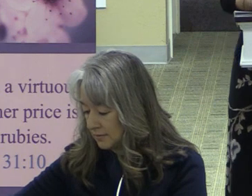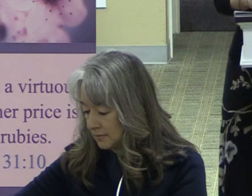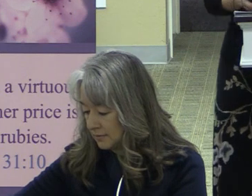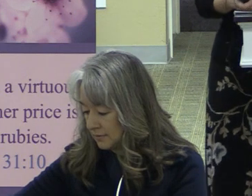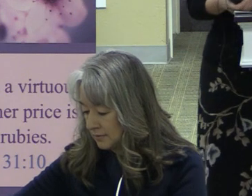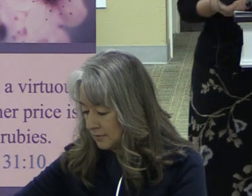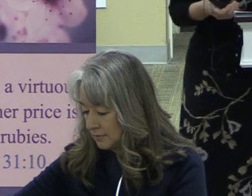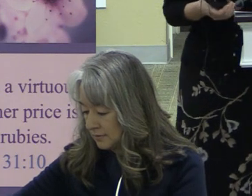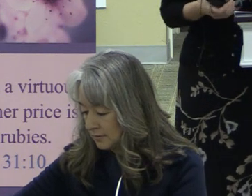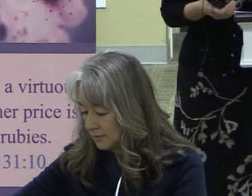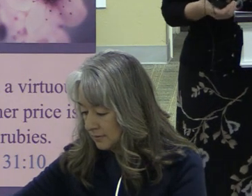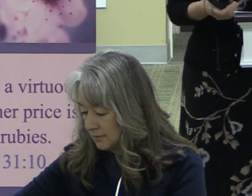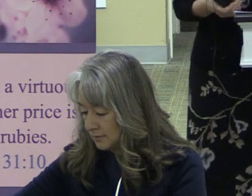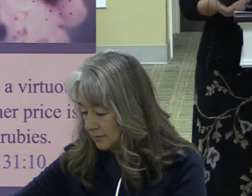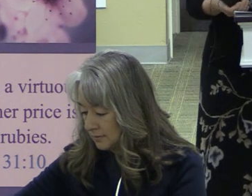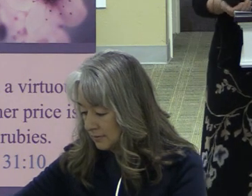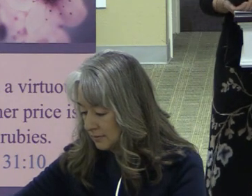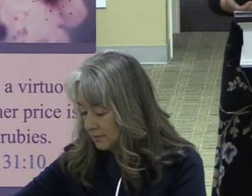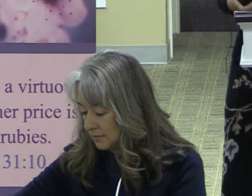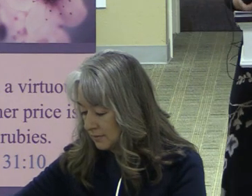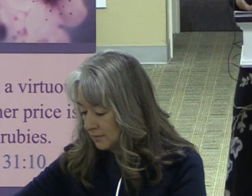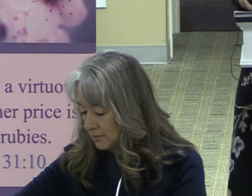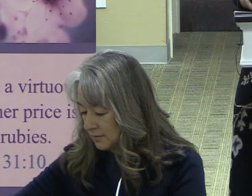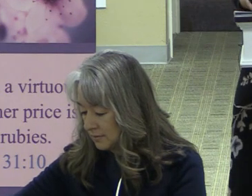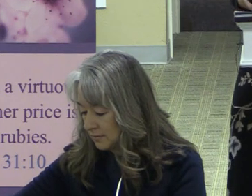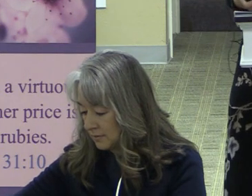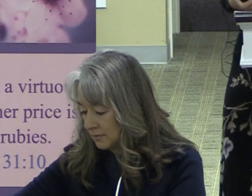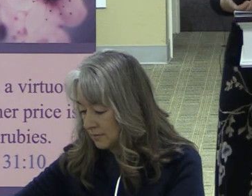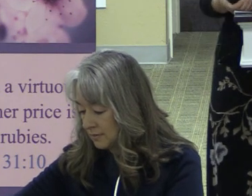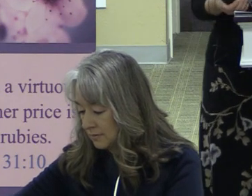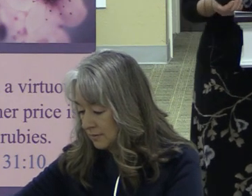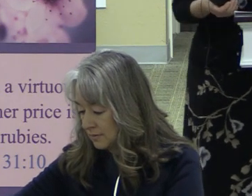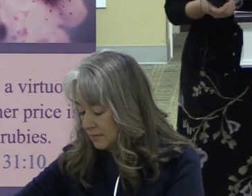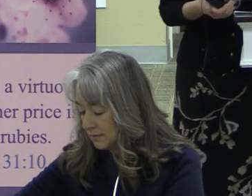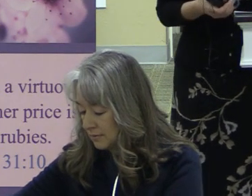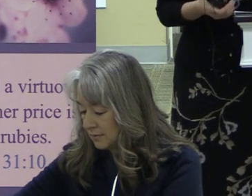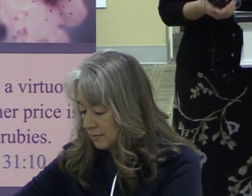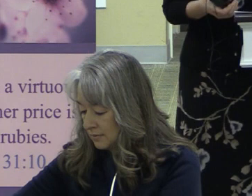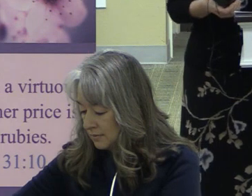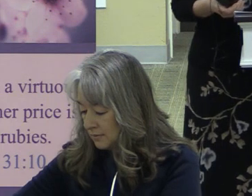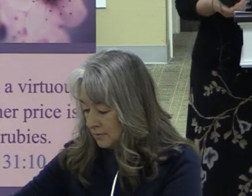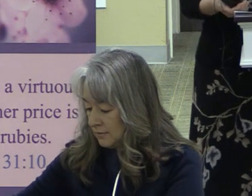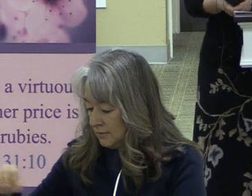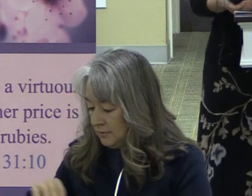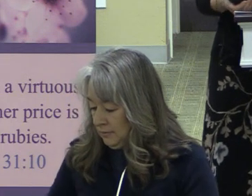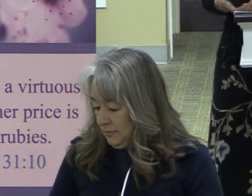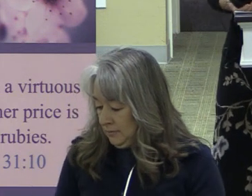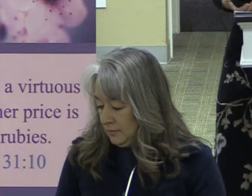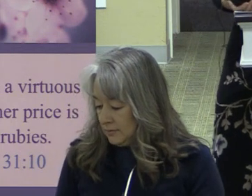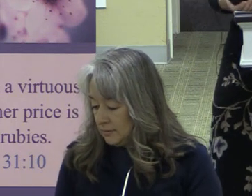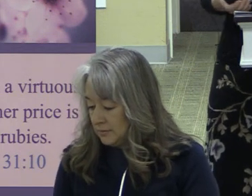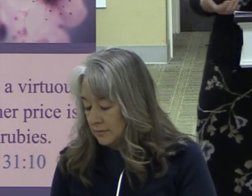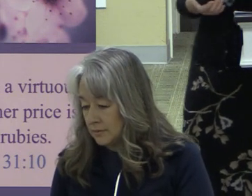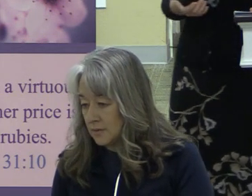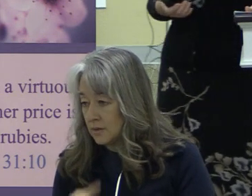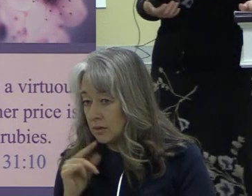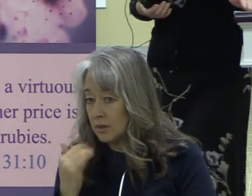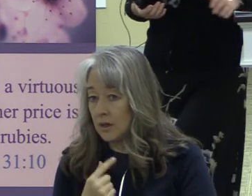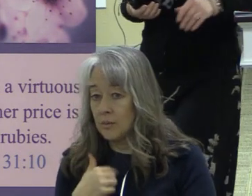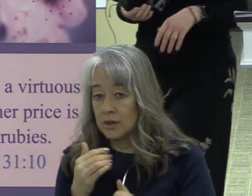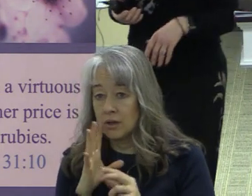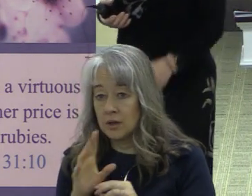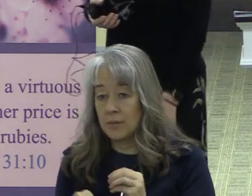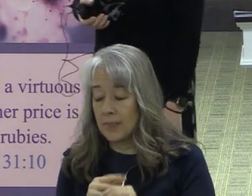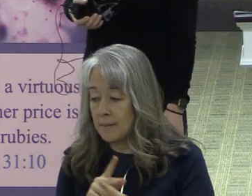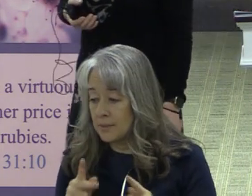way, though thou hast sore broken us in the place of dragons and covered us with the shadow of death." And so today I want to talk